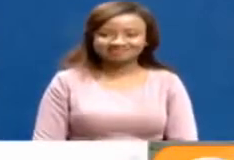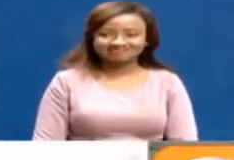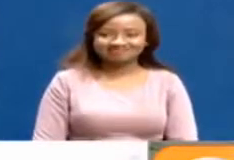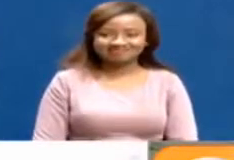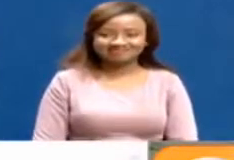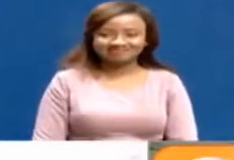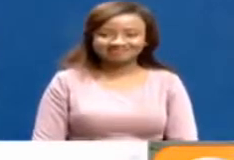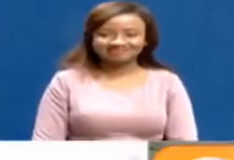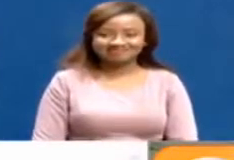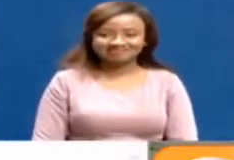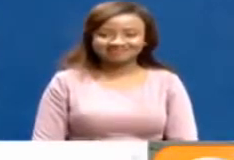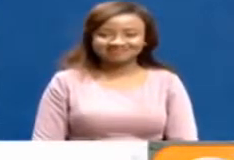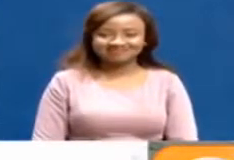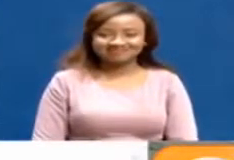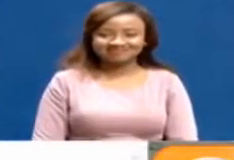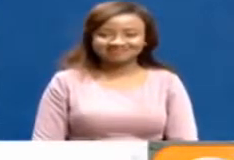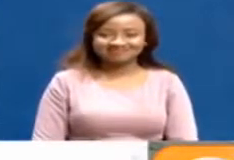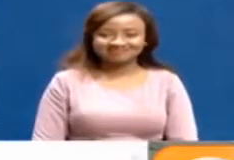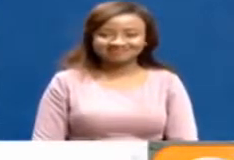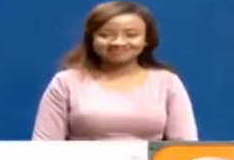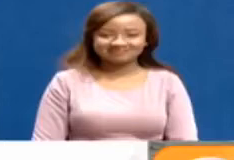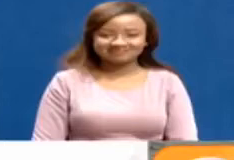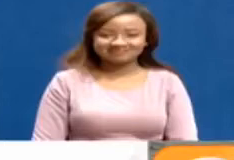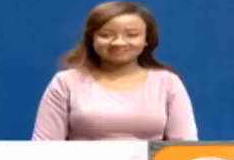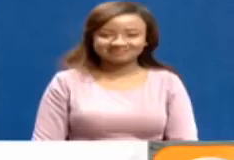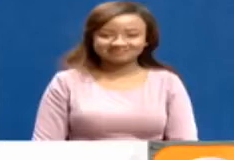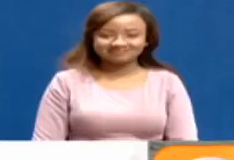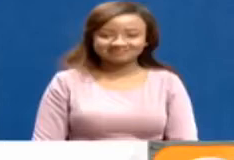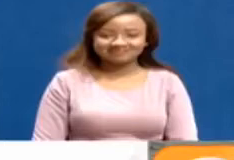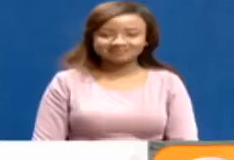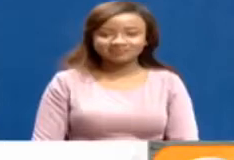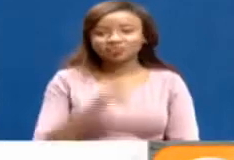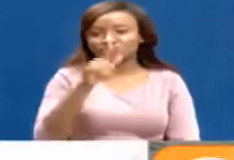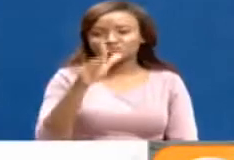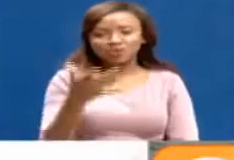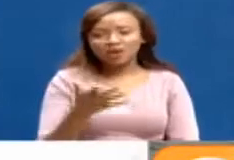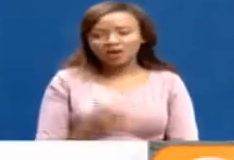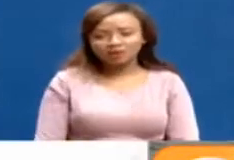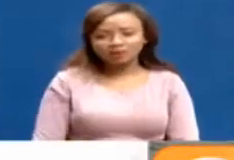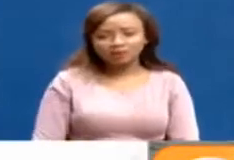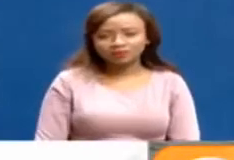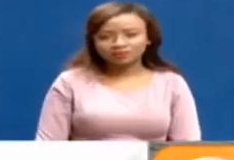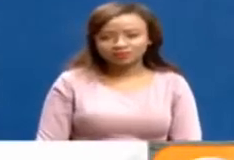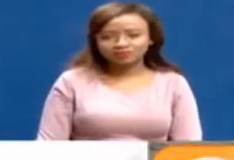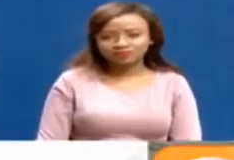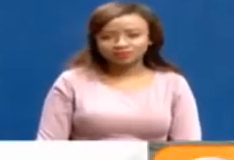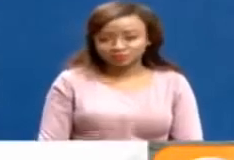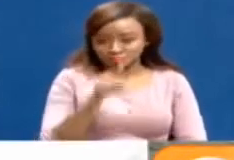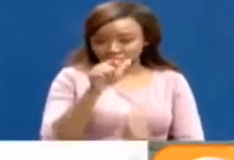safe. Real quick, Close but far. I always ask my guests this question. How are you doing?